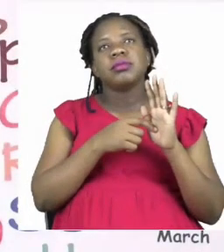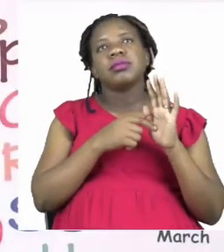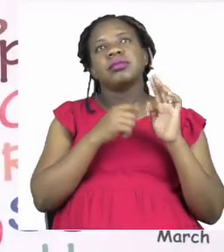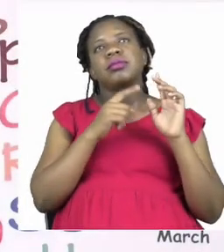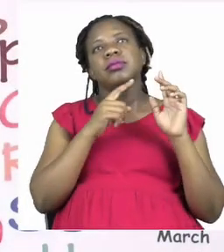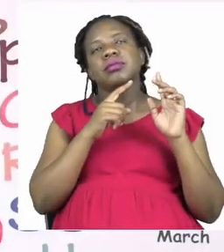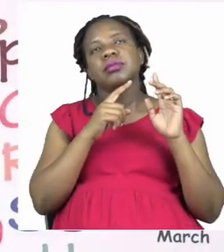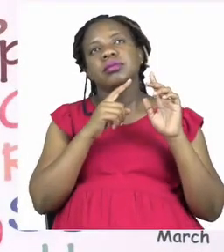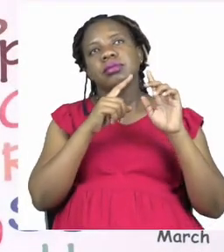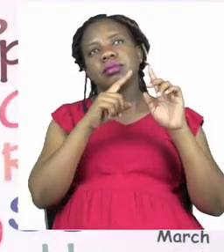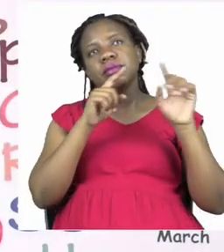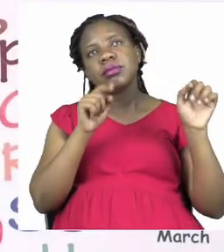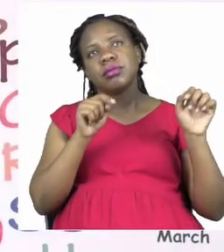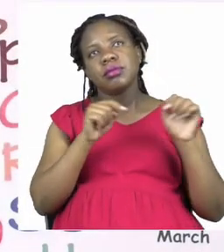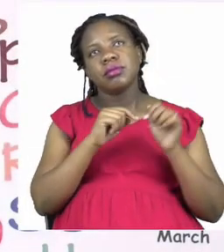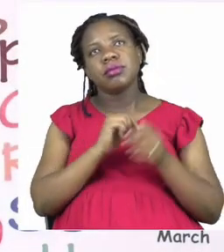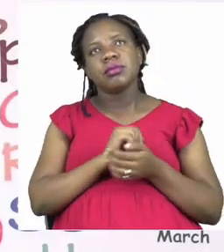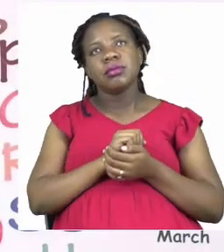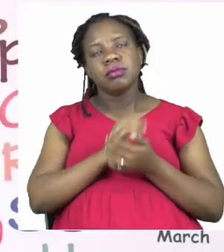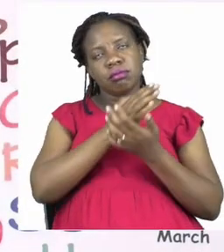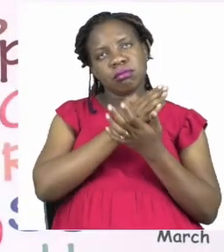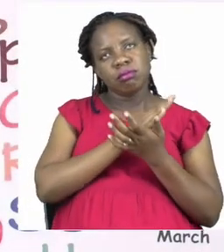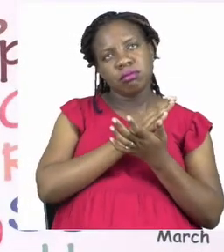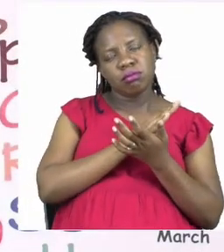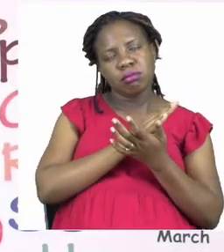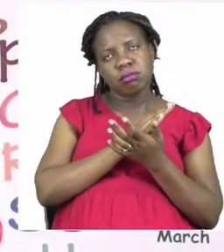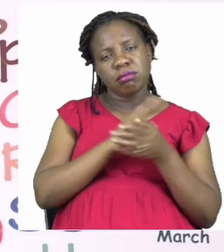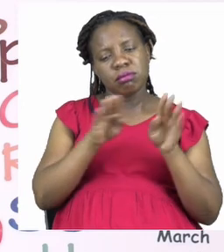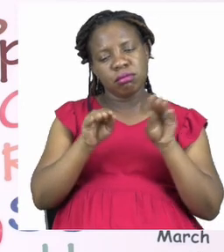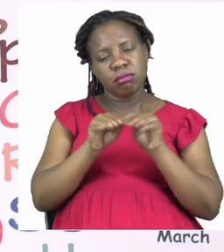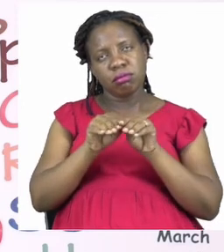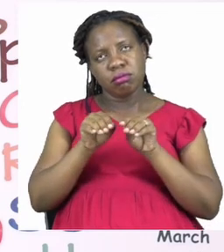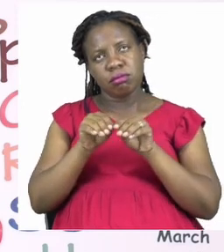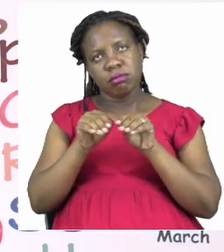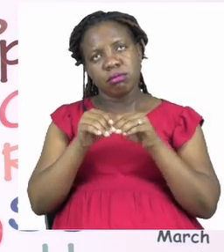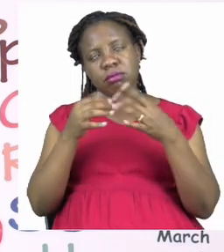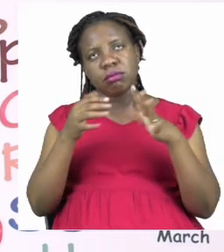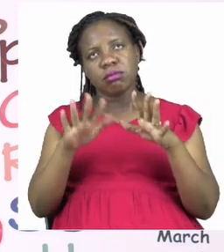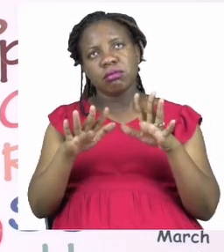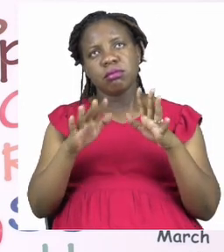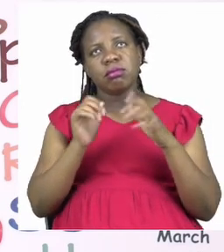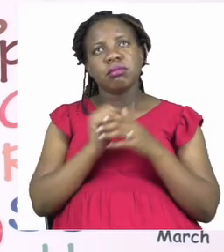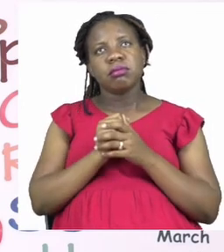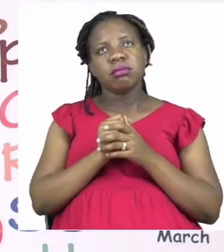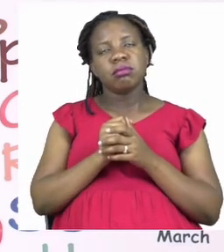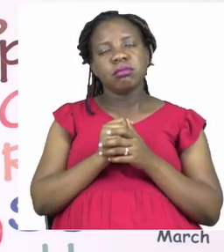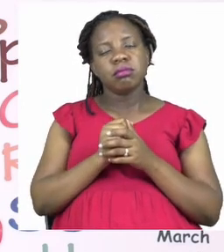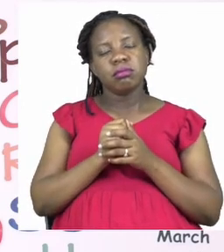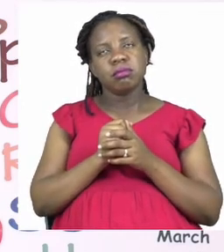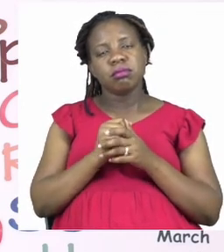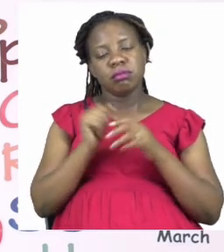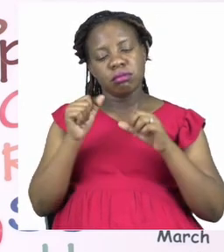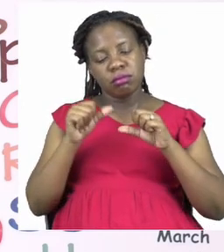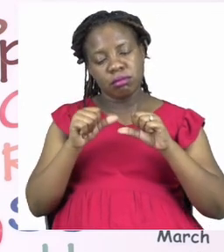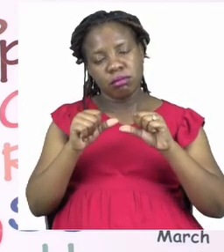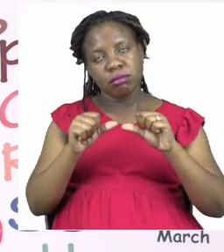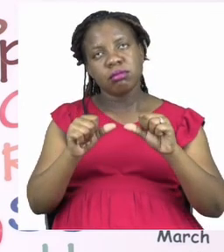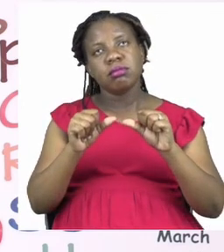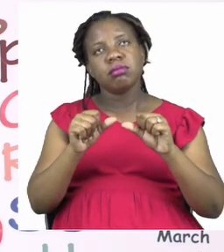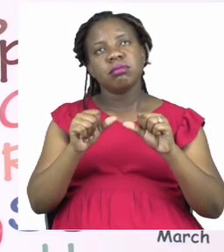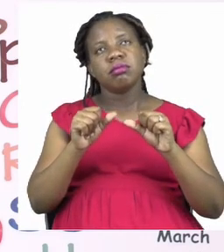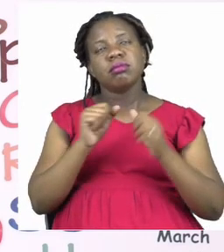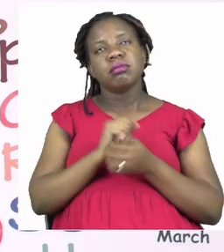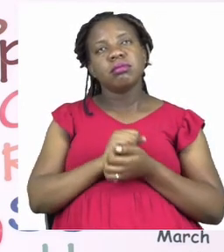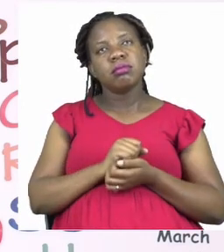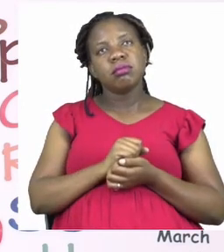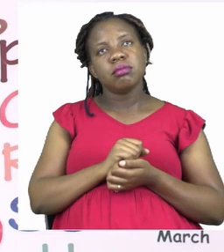are already a few that have been done. So we're going to continue with our circle, and